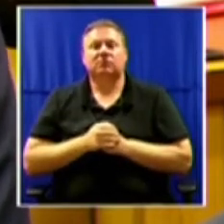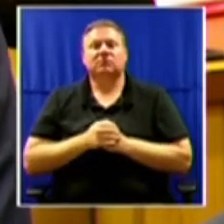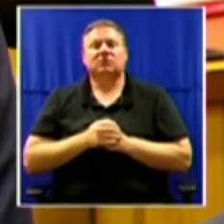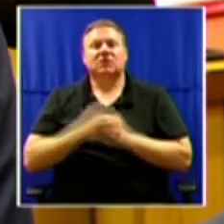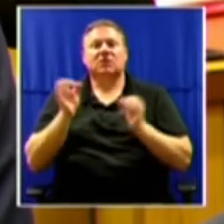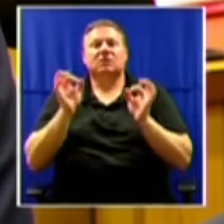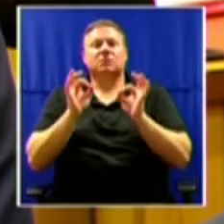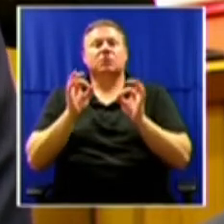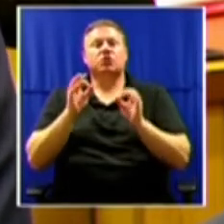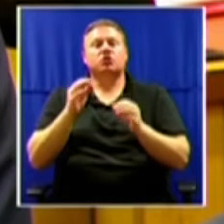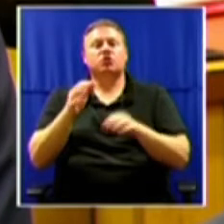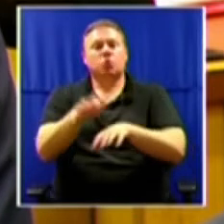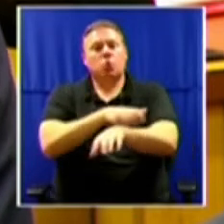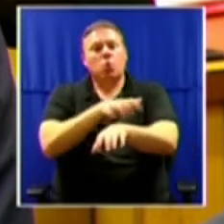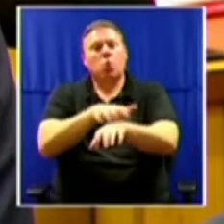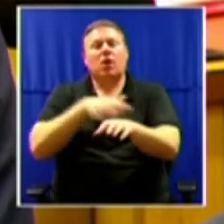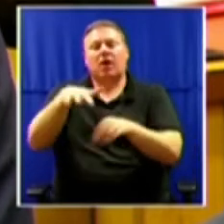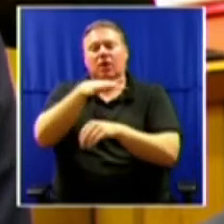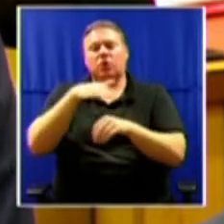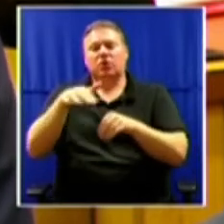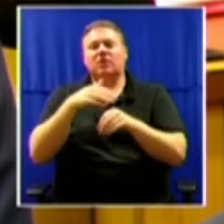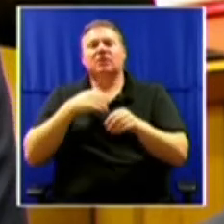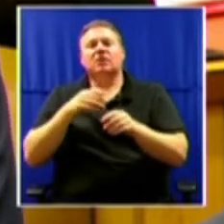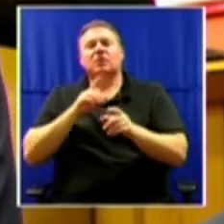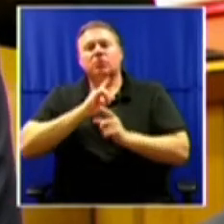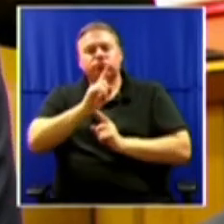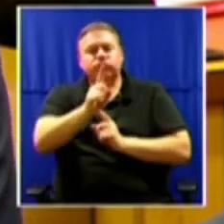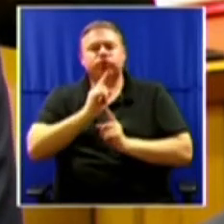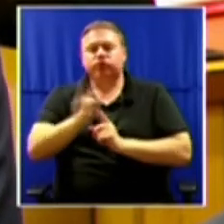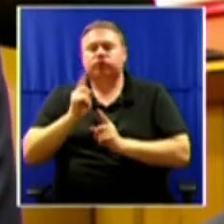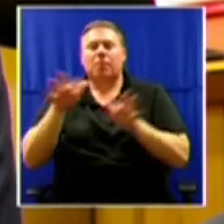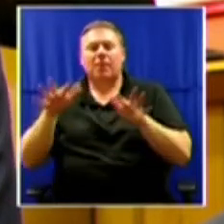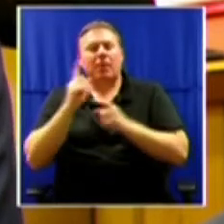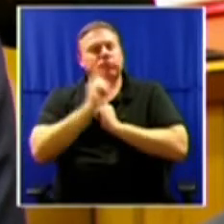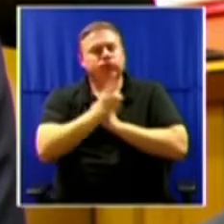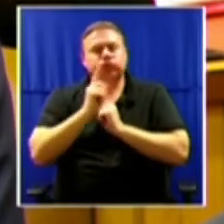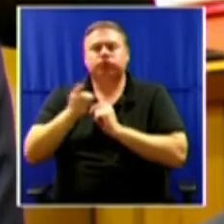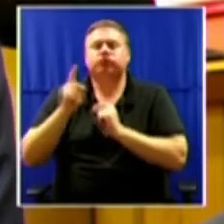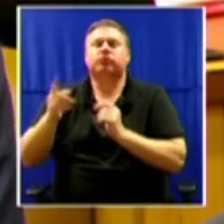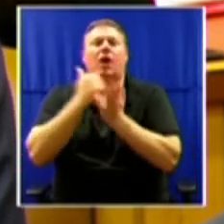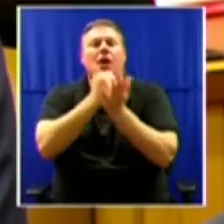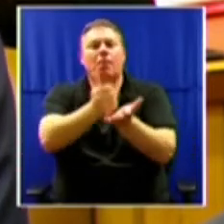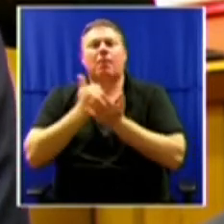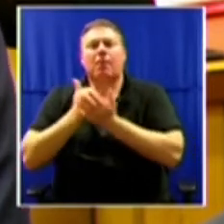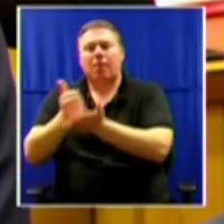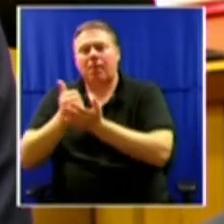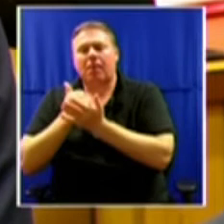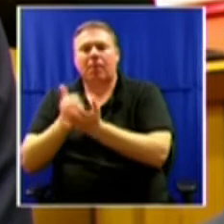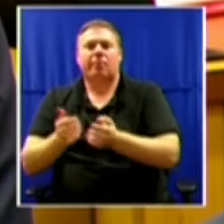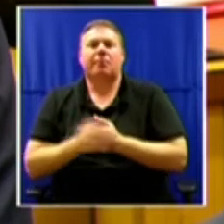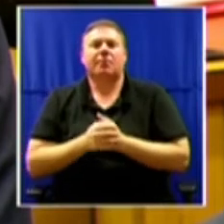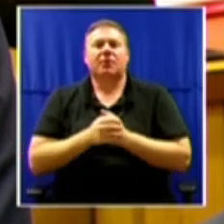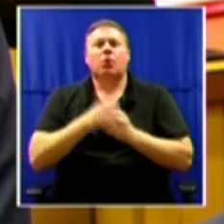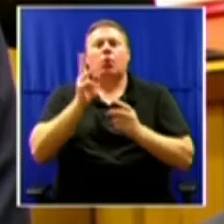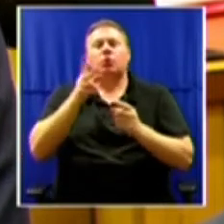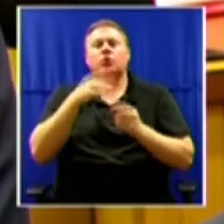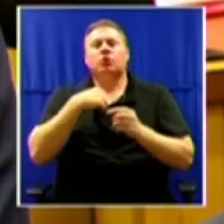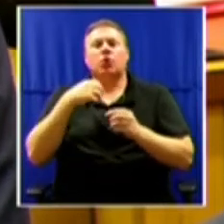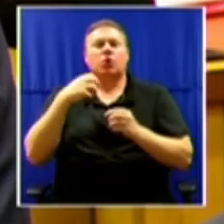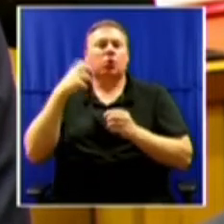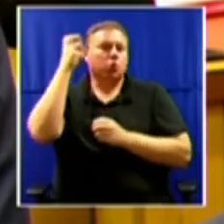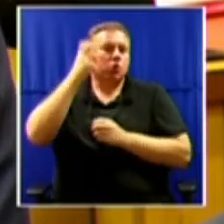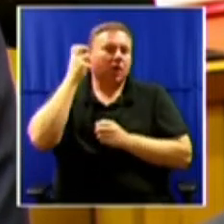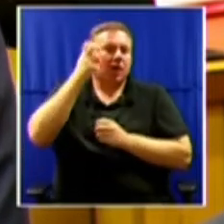areas, is through outreach sessions as well as using national and local community radio stations, media,